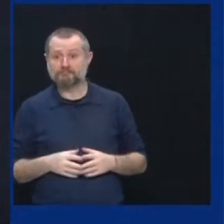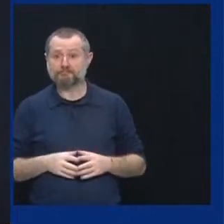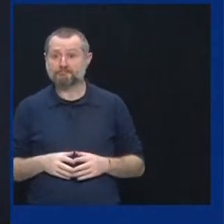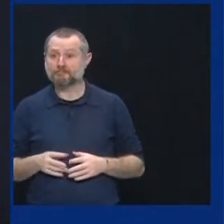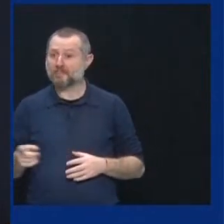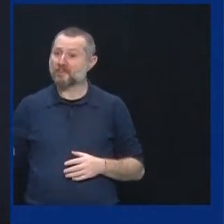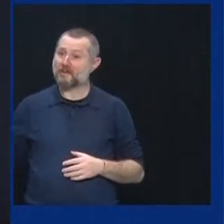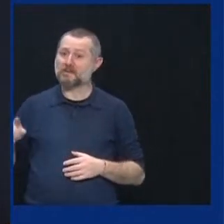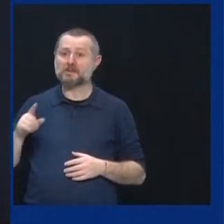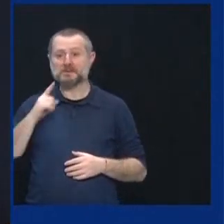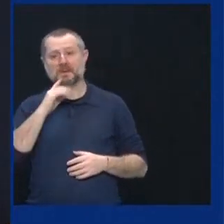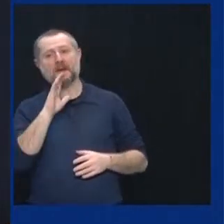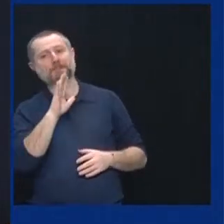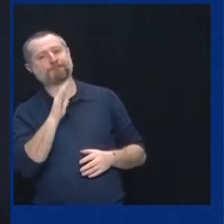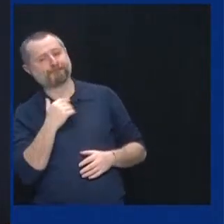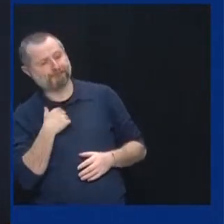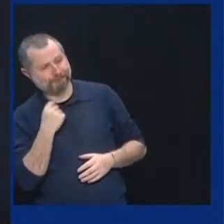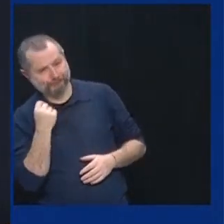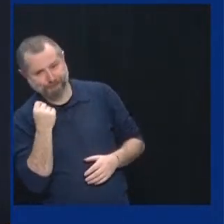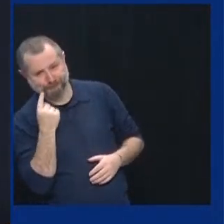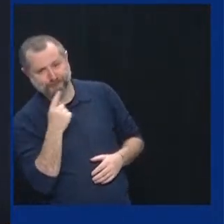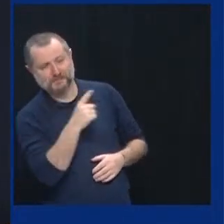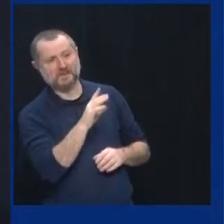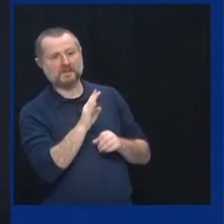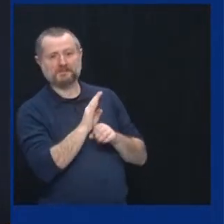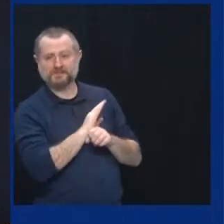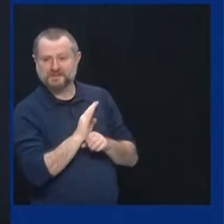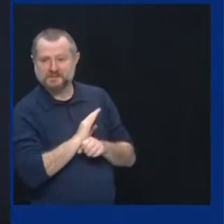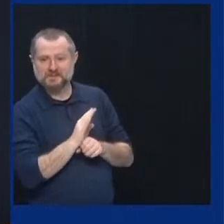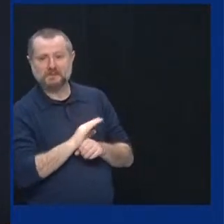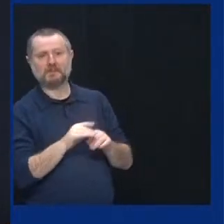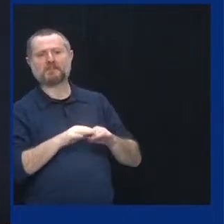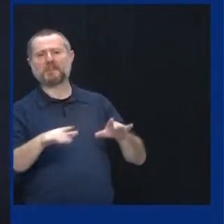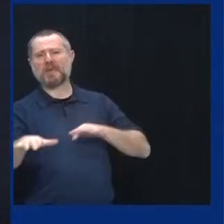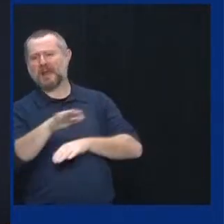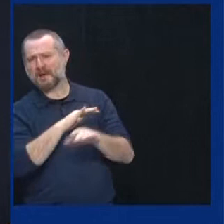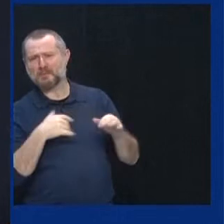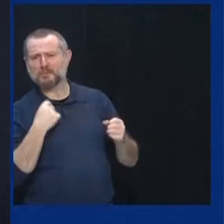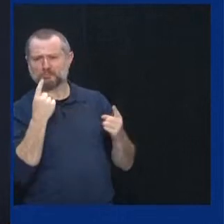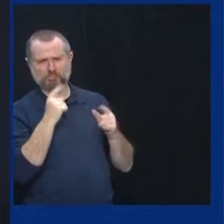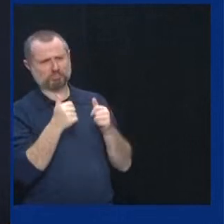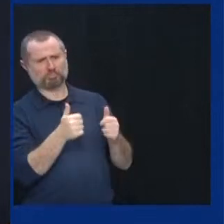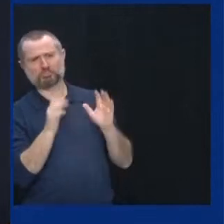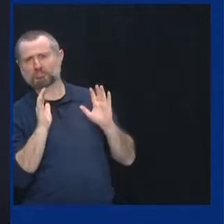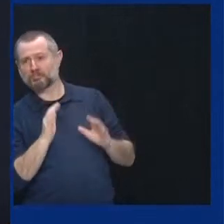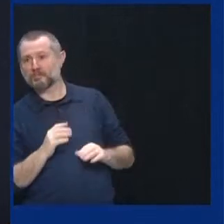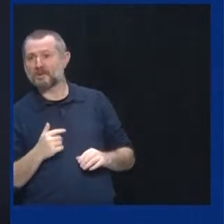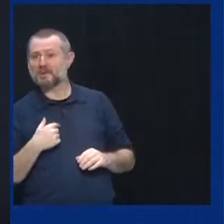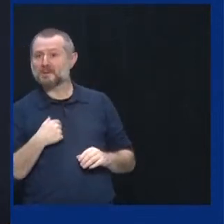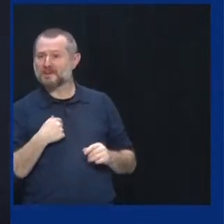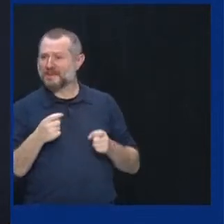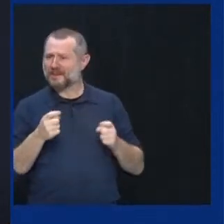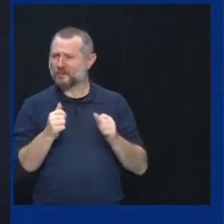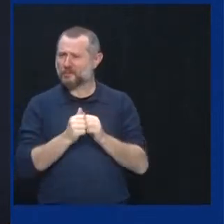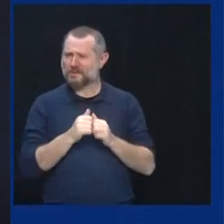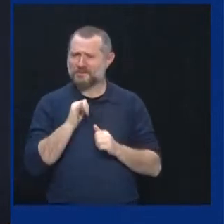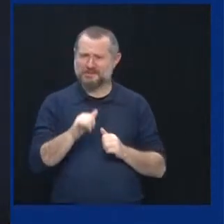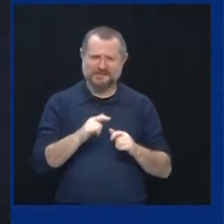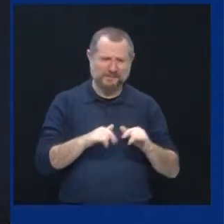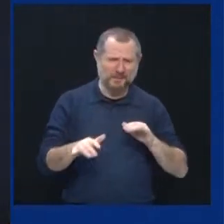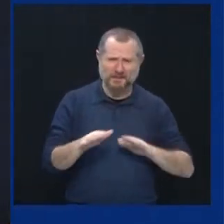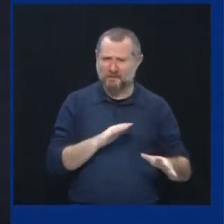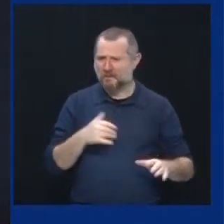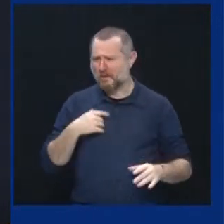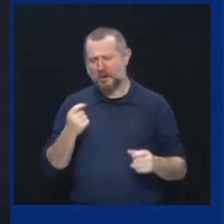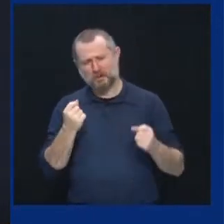in saying, we understand you're in the middle of managing a pandemic, and you have to deal with DOJ sending